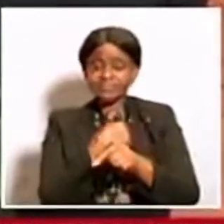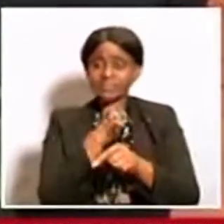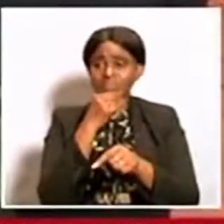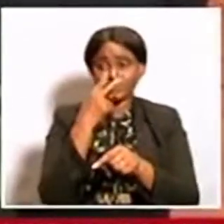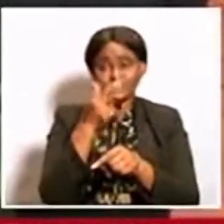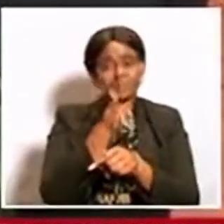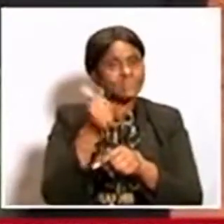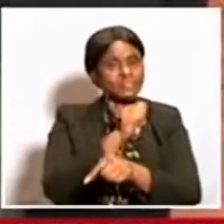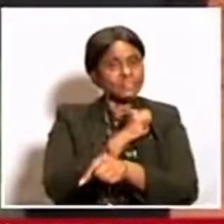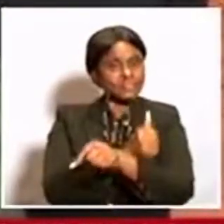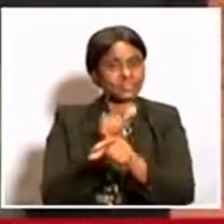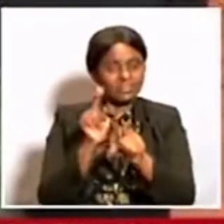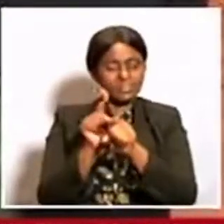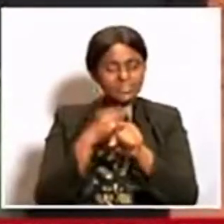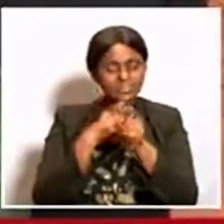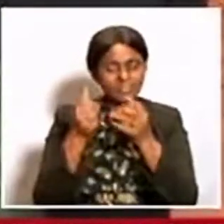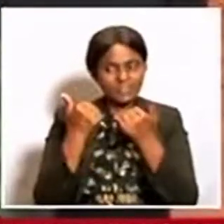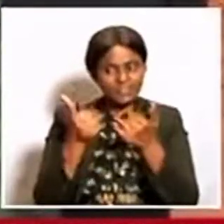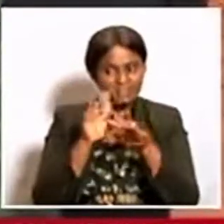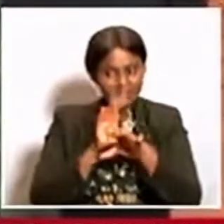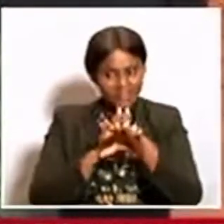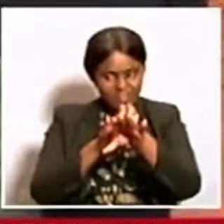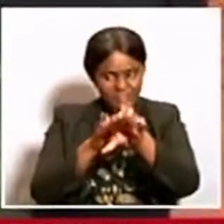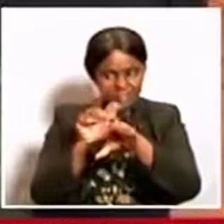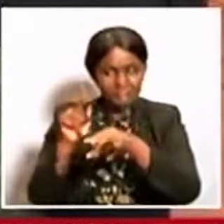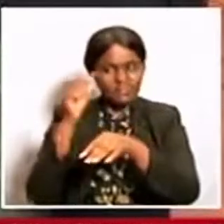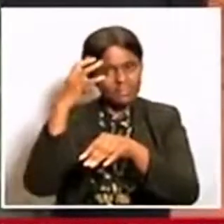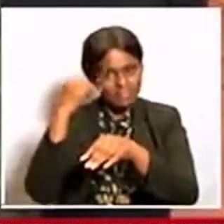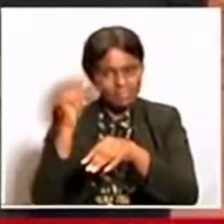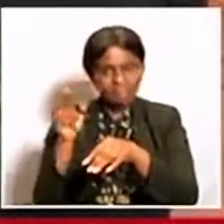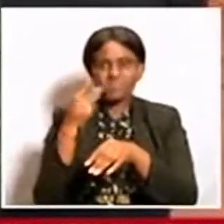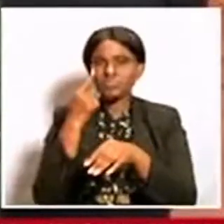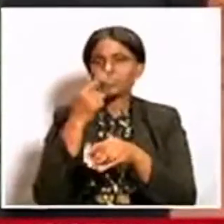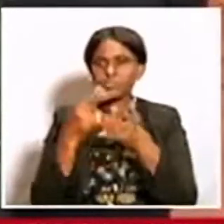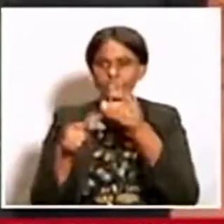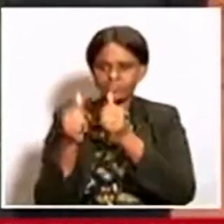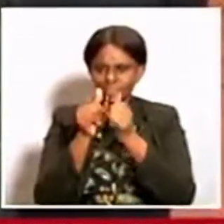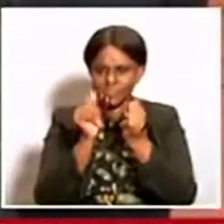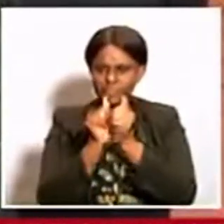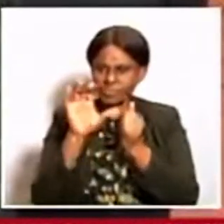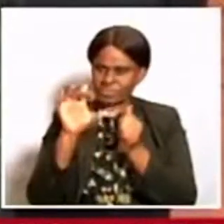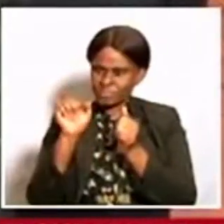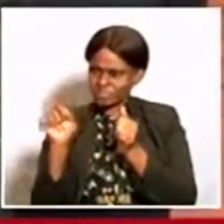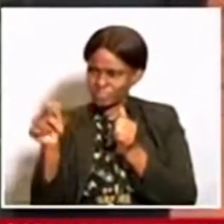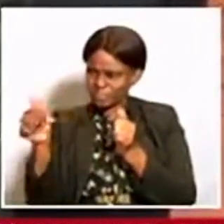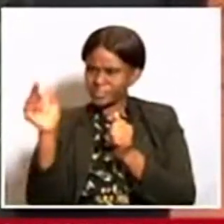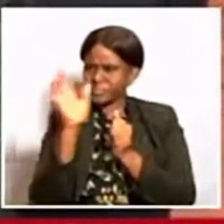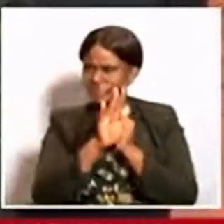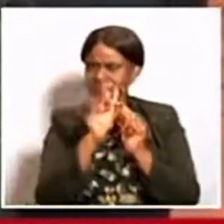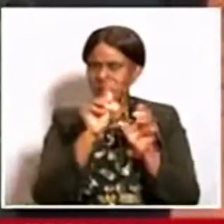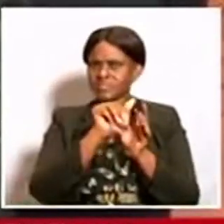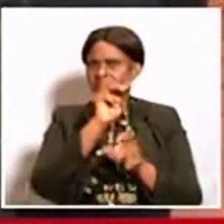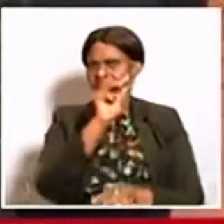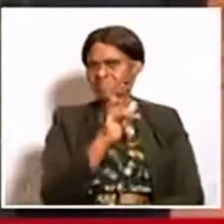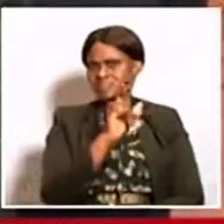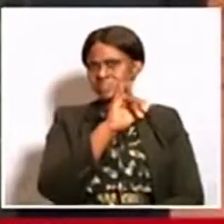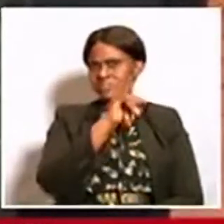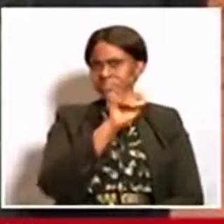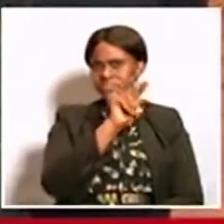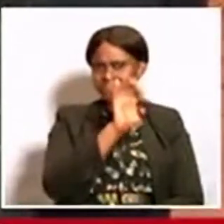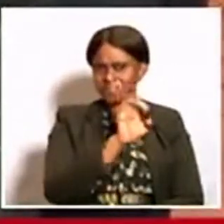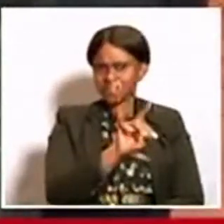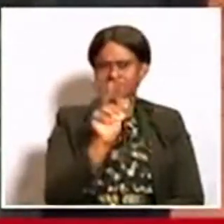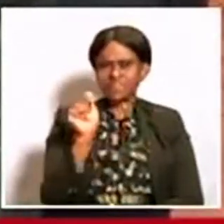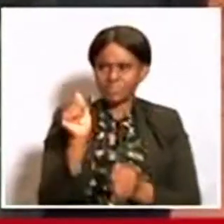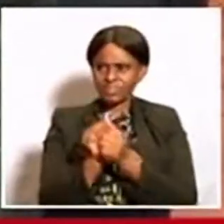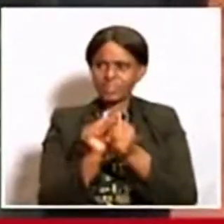any authority. And I want to track that officer who, together with the council secretary, she was there in May, June, together